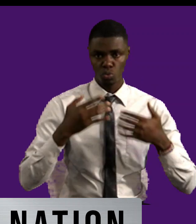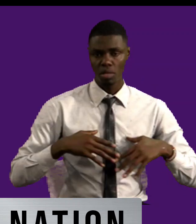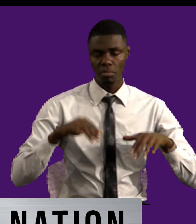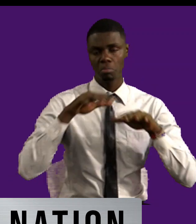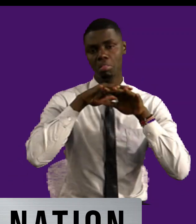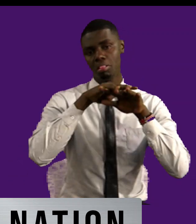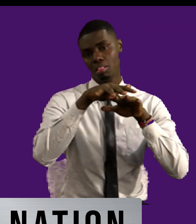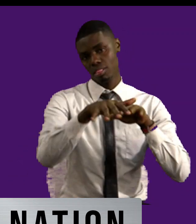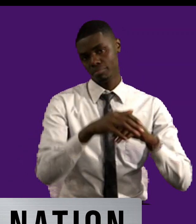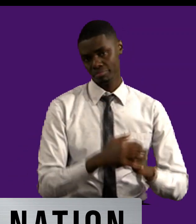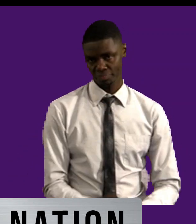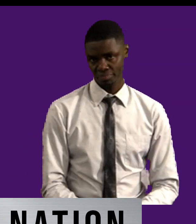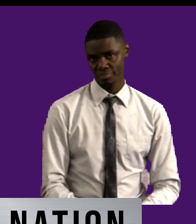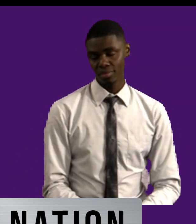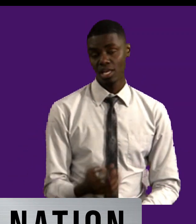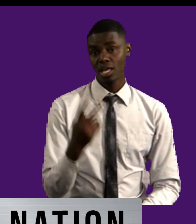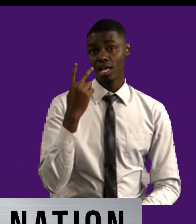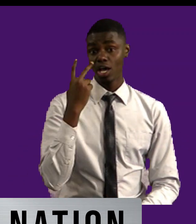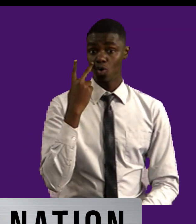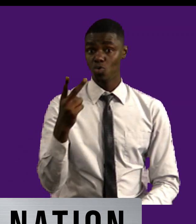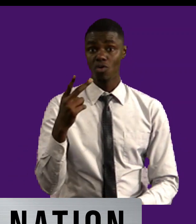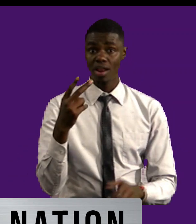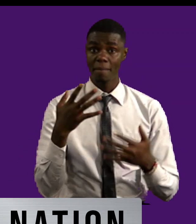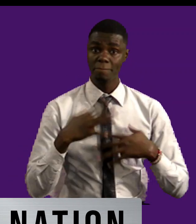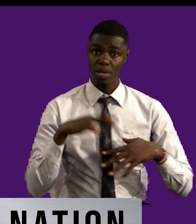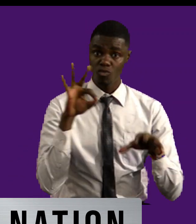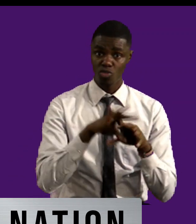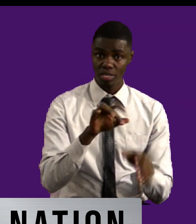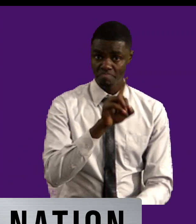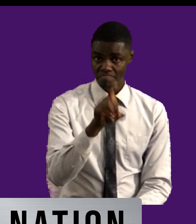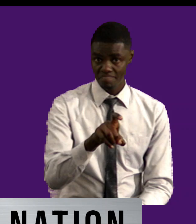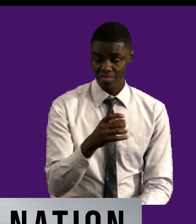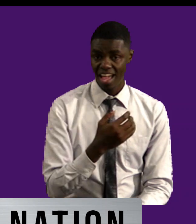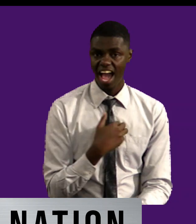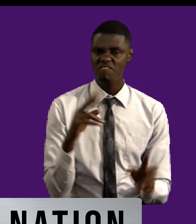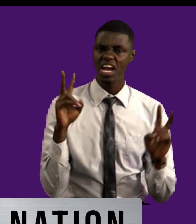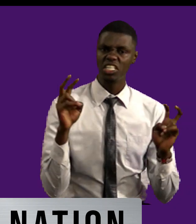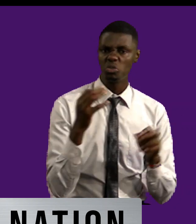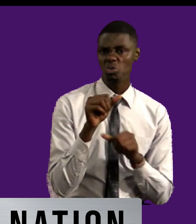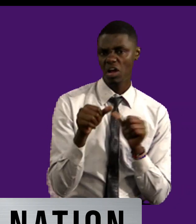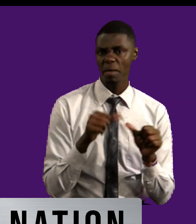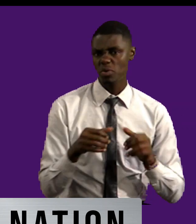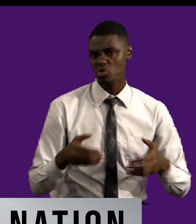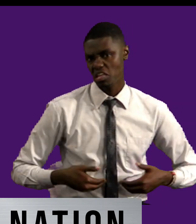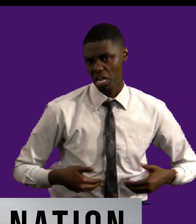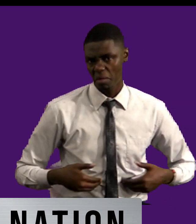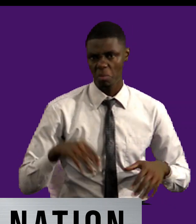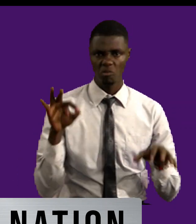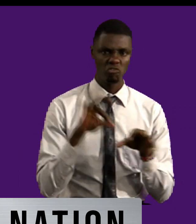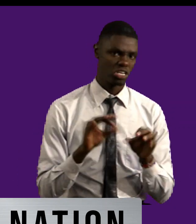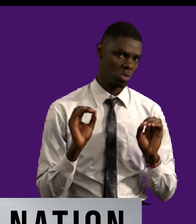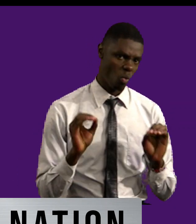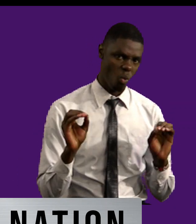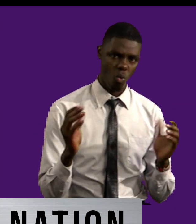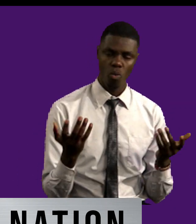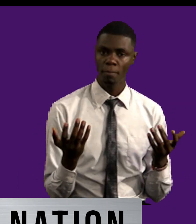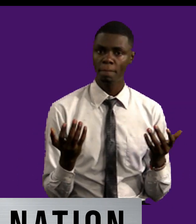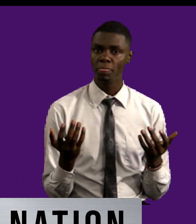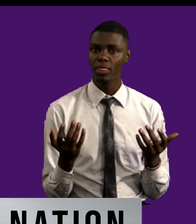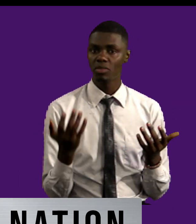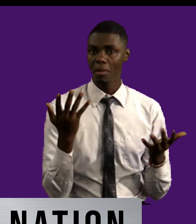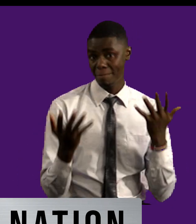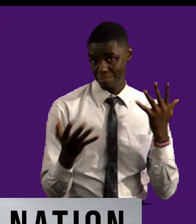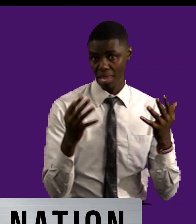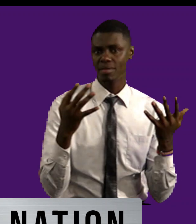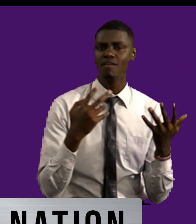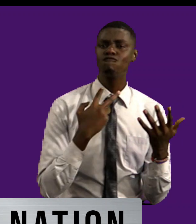the grassroots. Are you seeing your people voting? I mean, there's always been an issue about young people not voting at all. They may